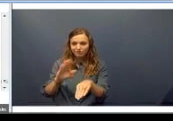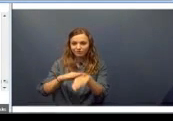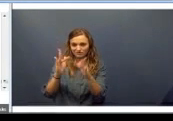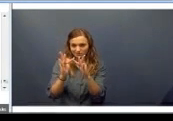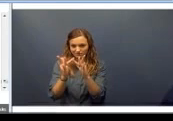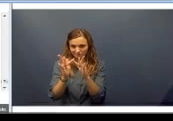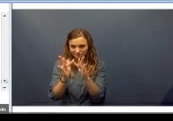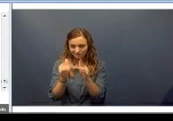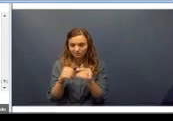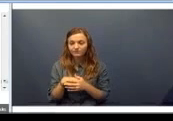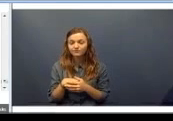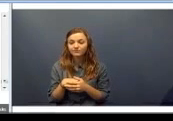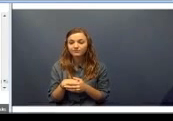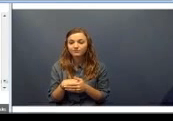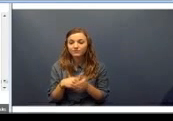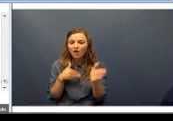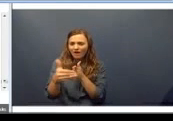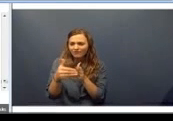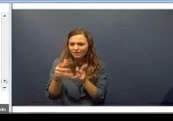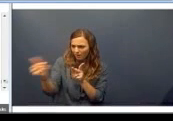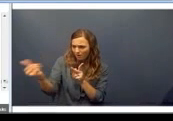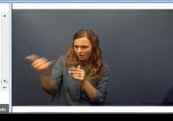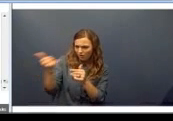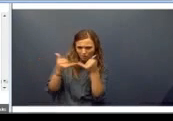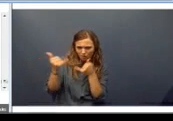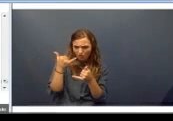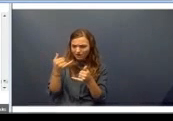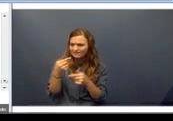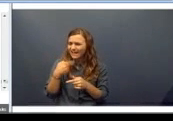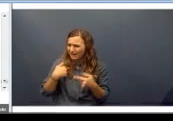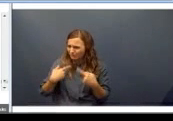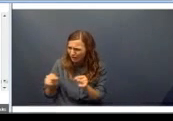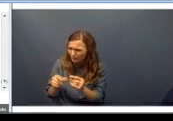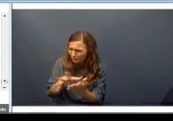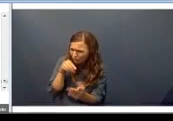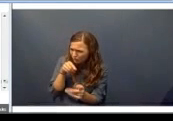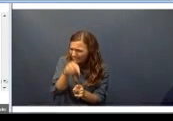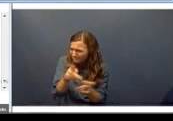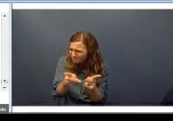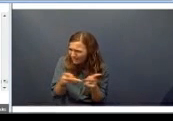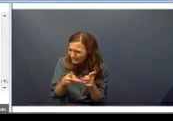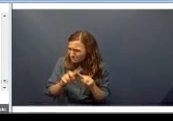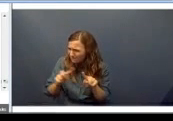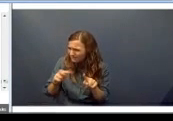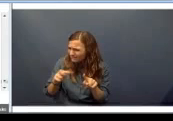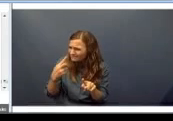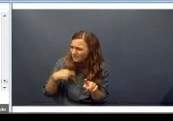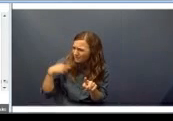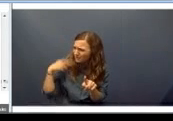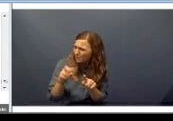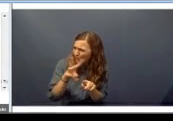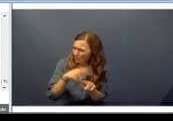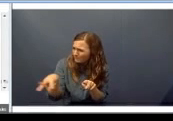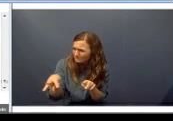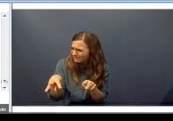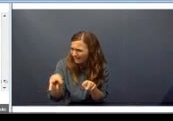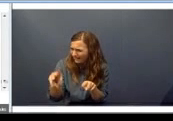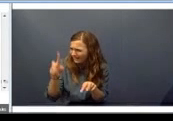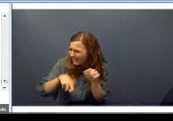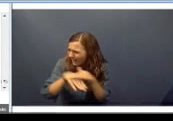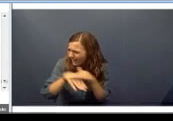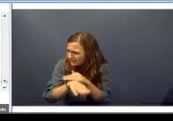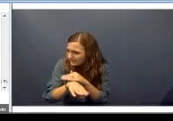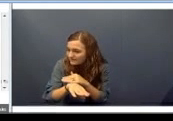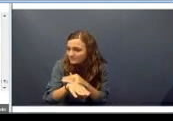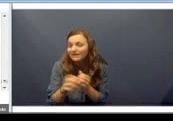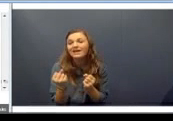is moving online. So we will often have people call us and say, well, I'm trying to get information about this place, but they keep telling me to go to